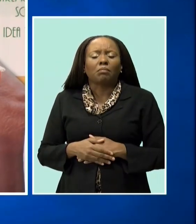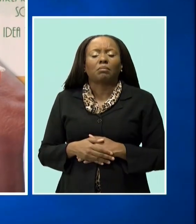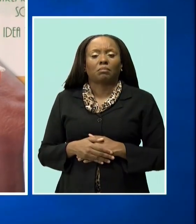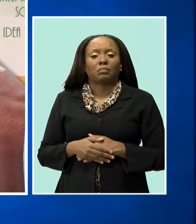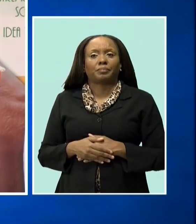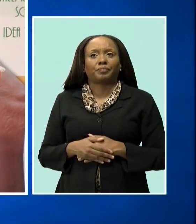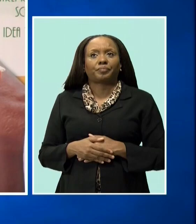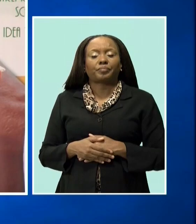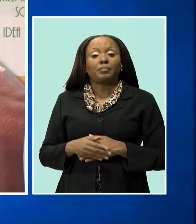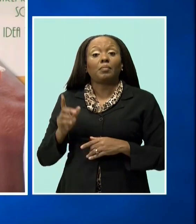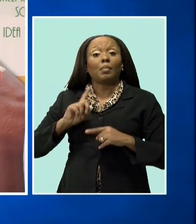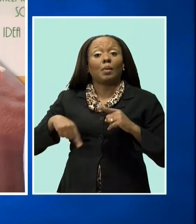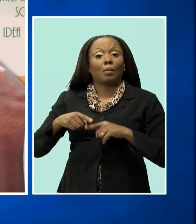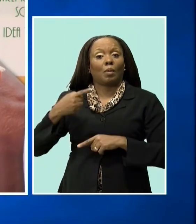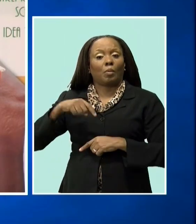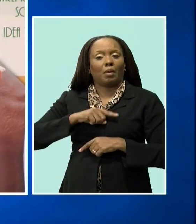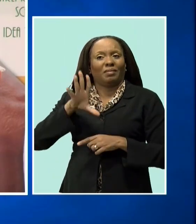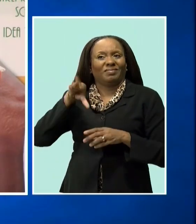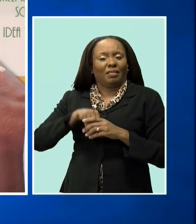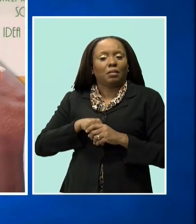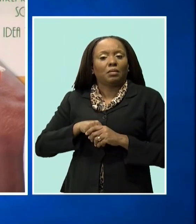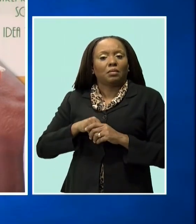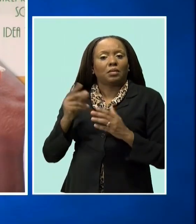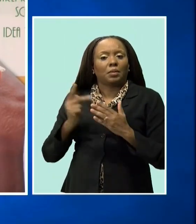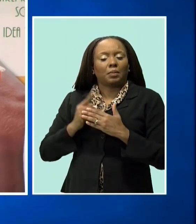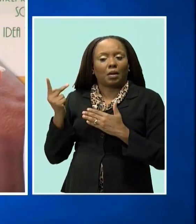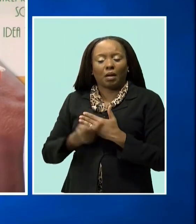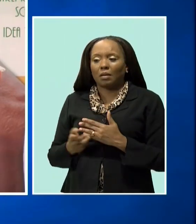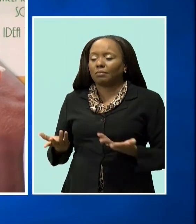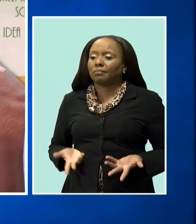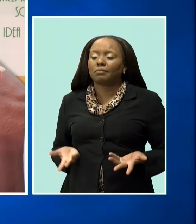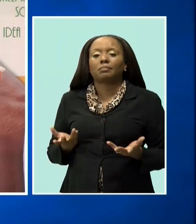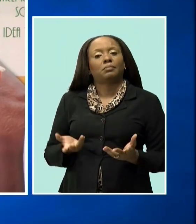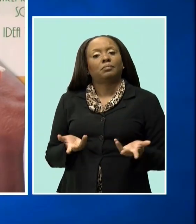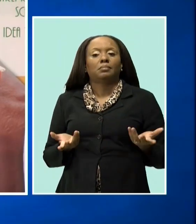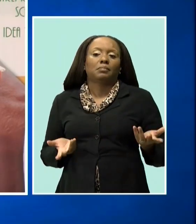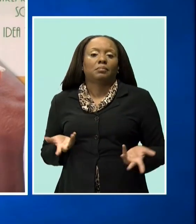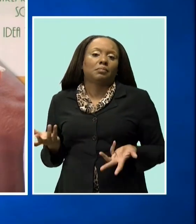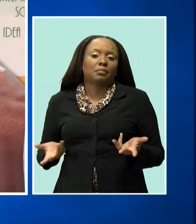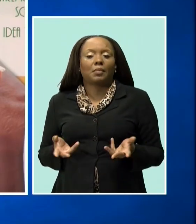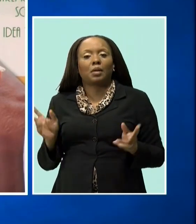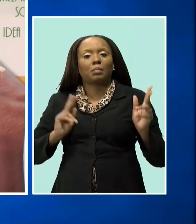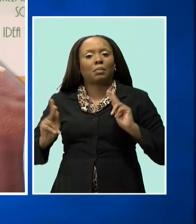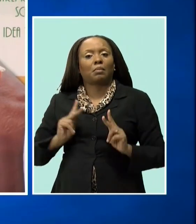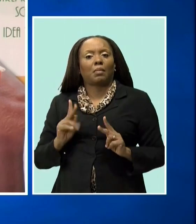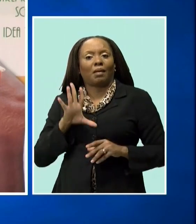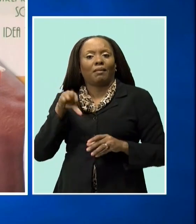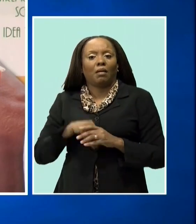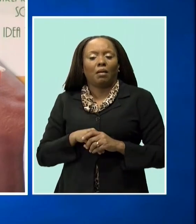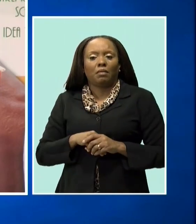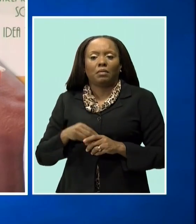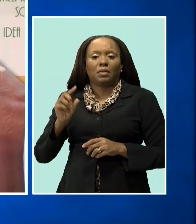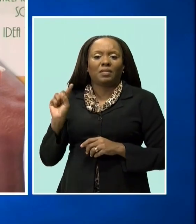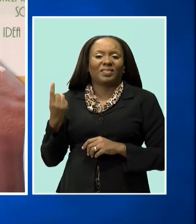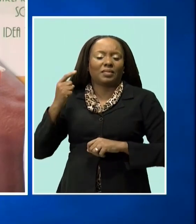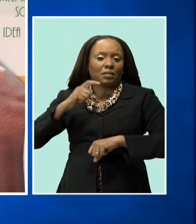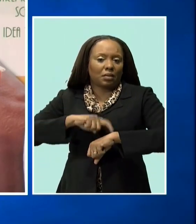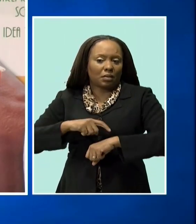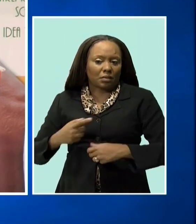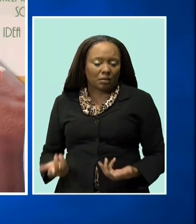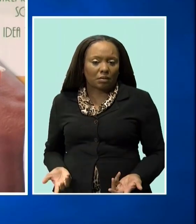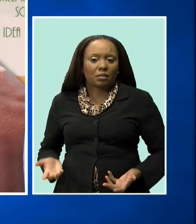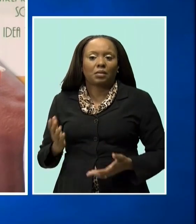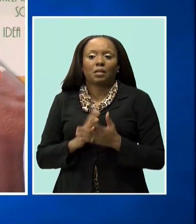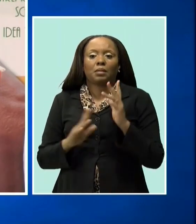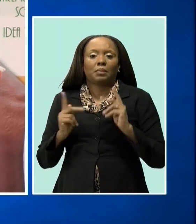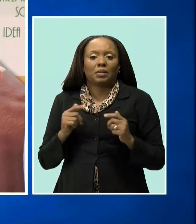When we were part of the session, we realized that persons would have been doing this for the first time. There were